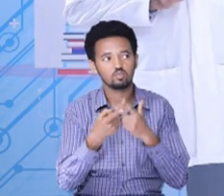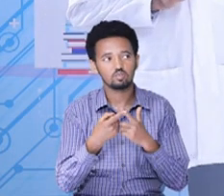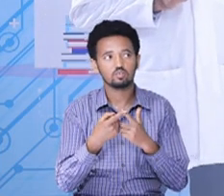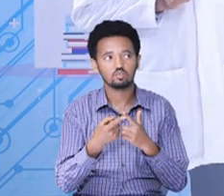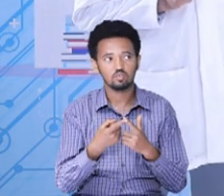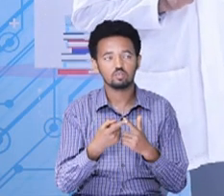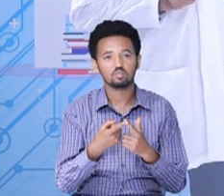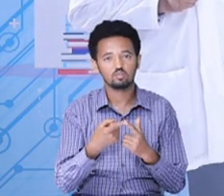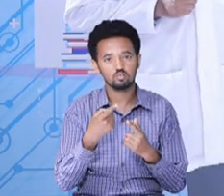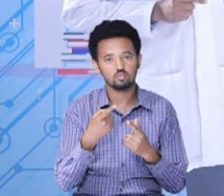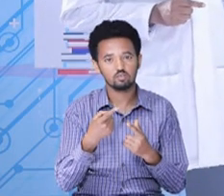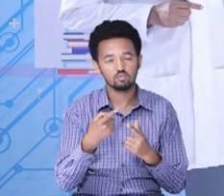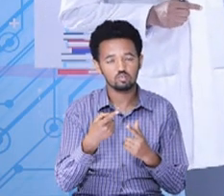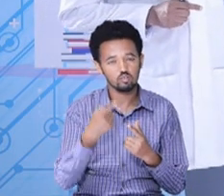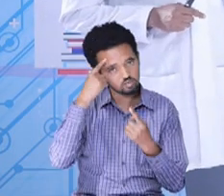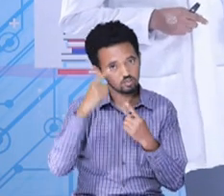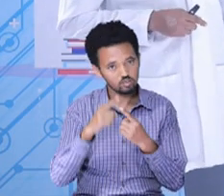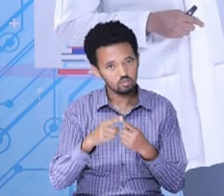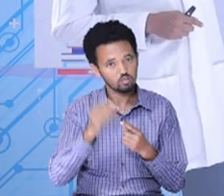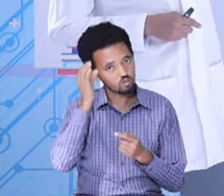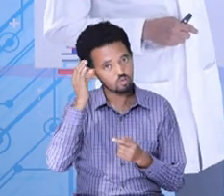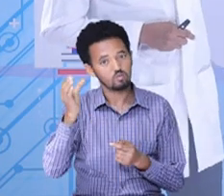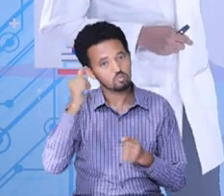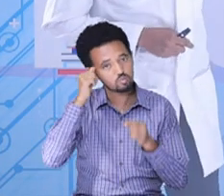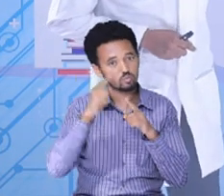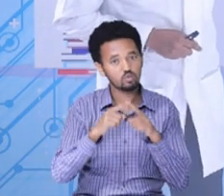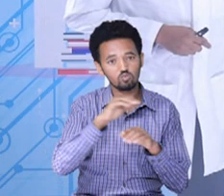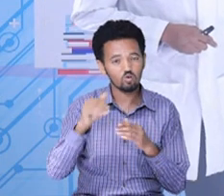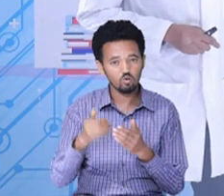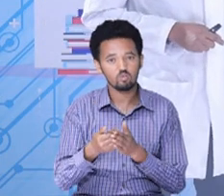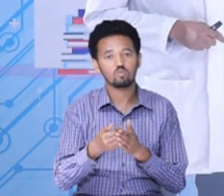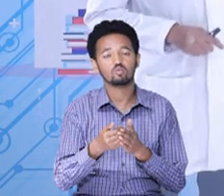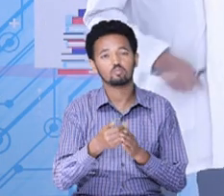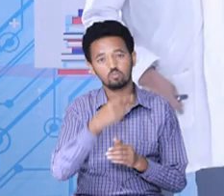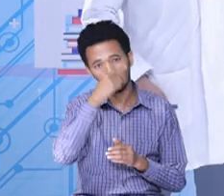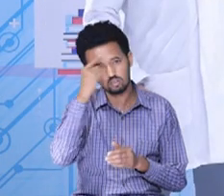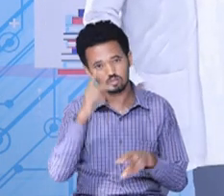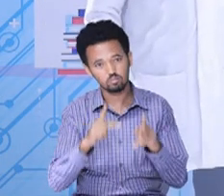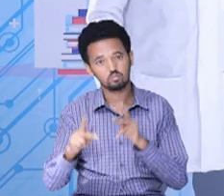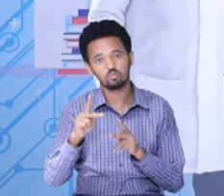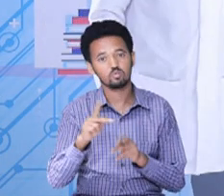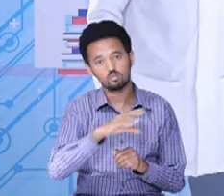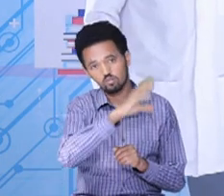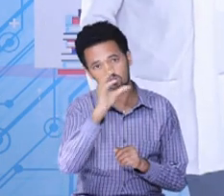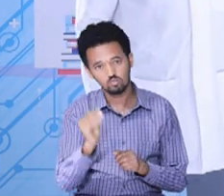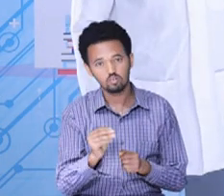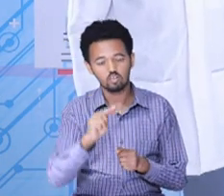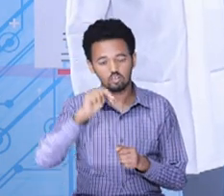expression assumes a common brotherhood of all black people of Africa, North